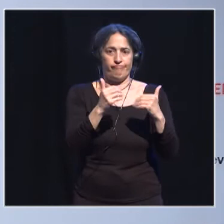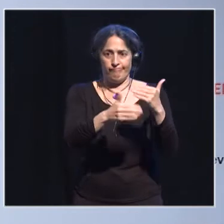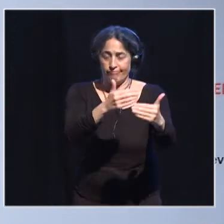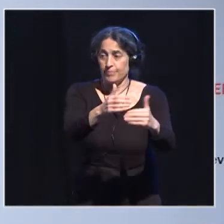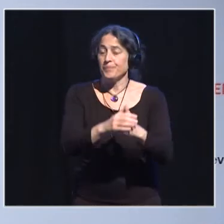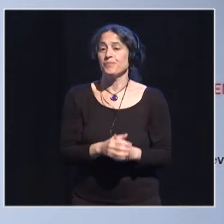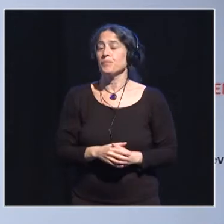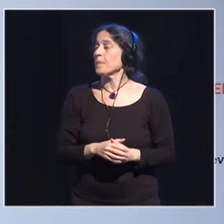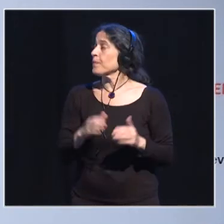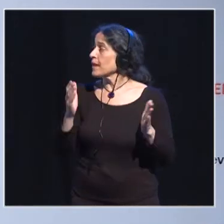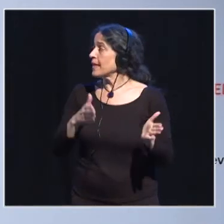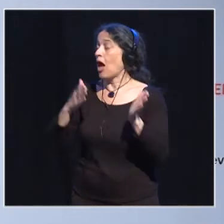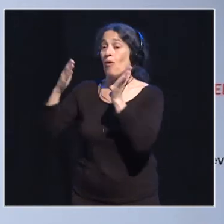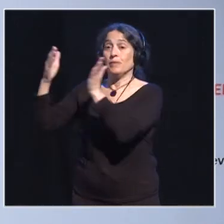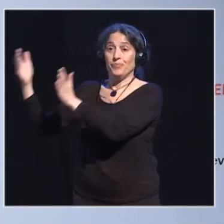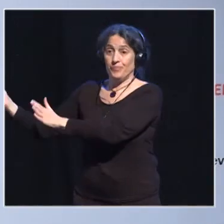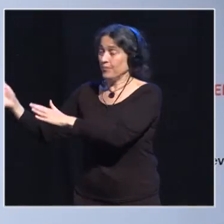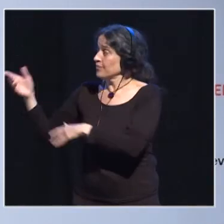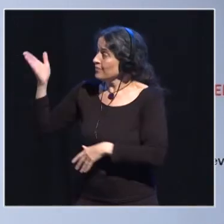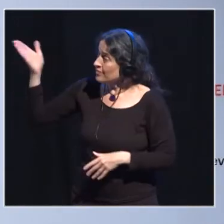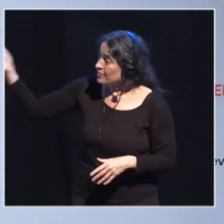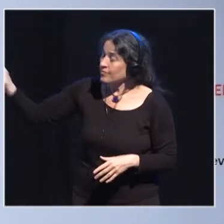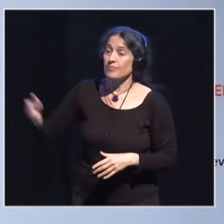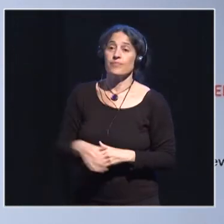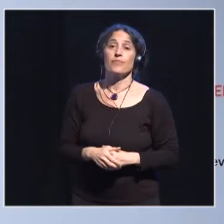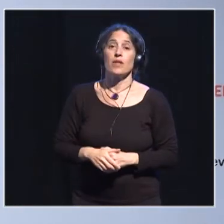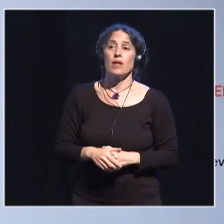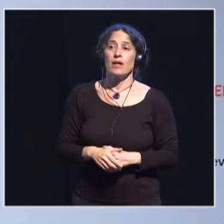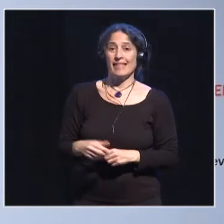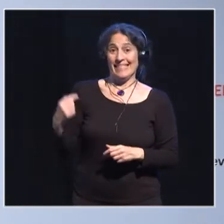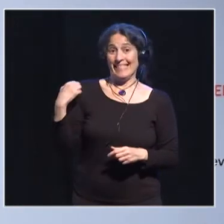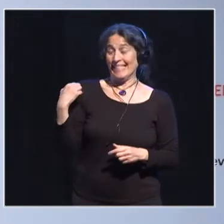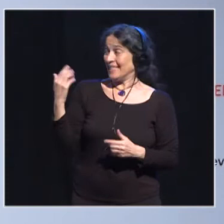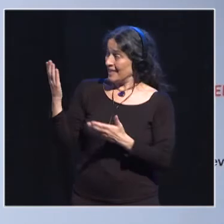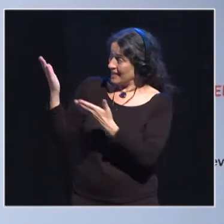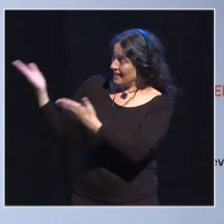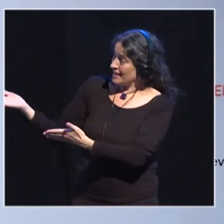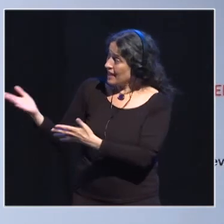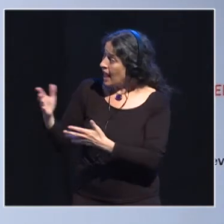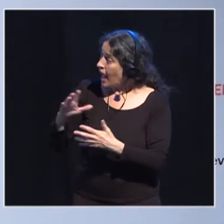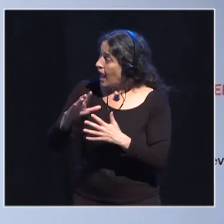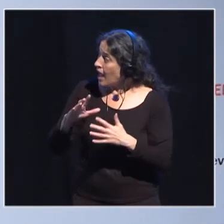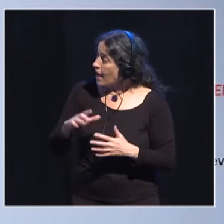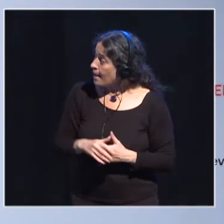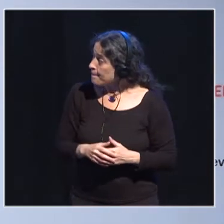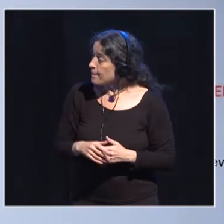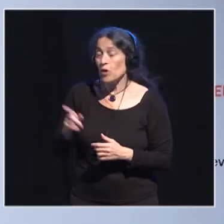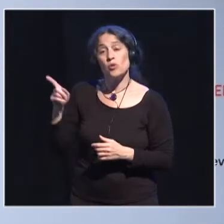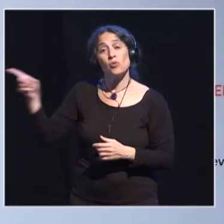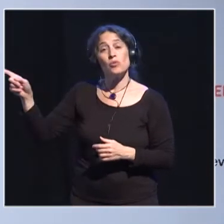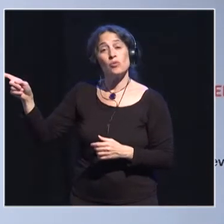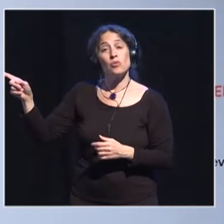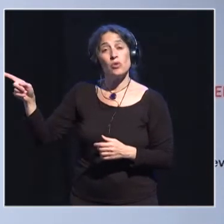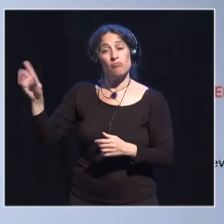to a woman, Your Excellency, who's just stepped into a role where this is your job. You know, how